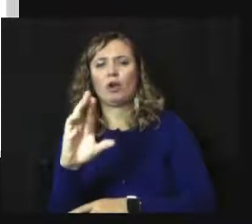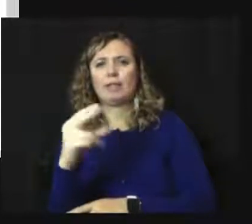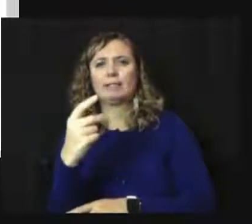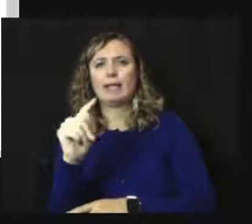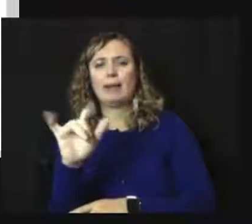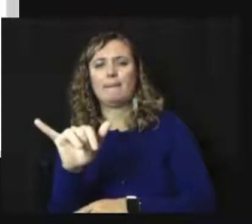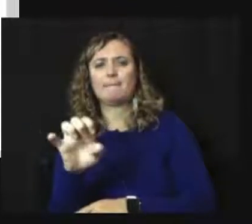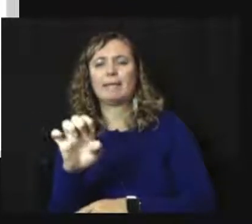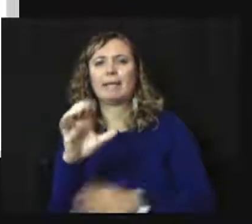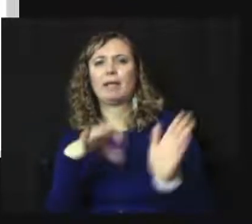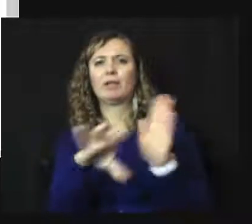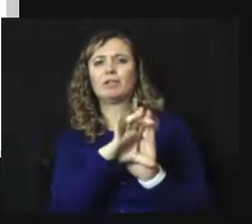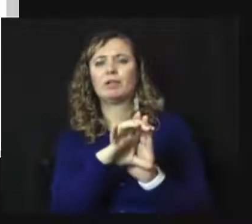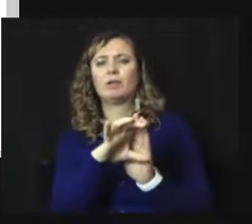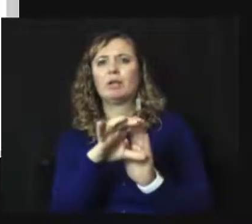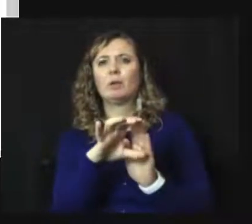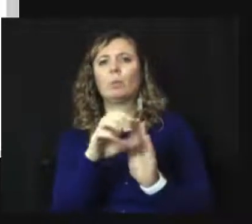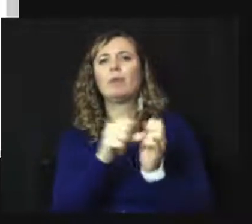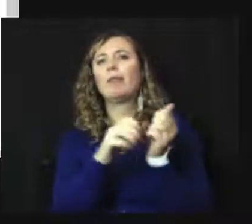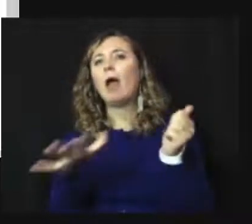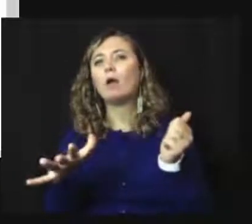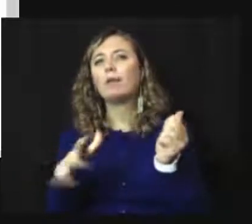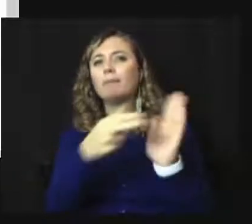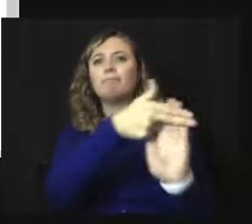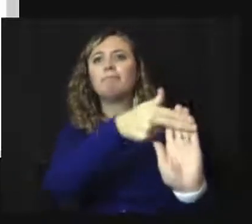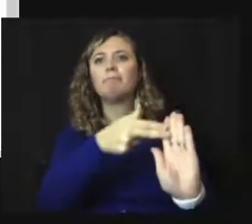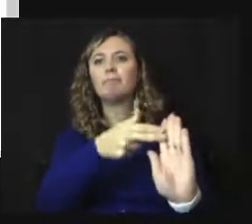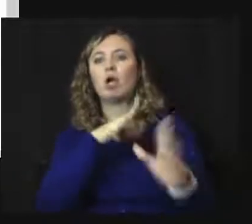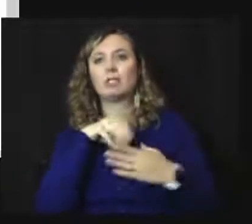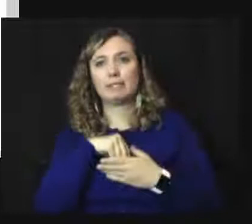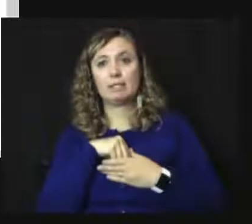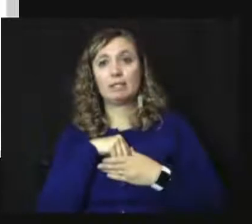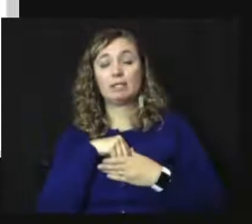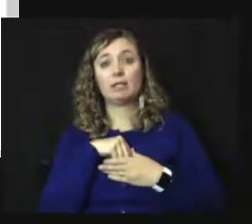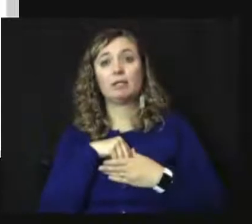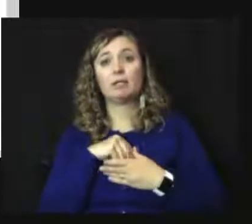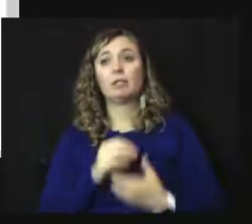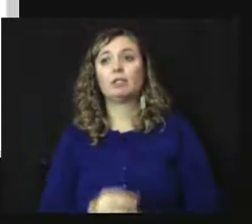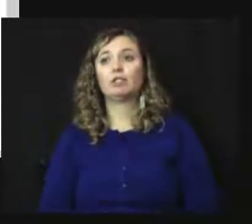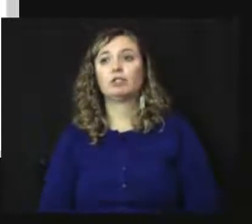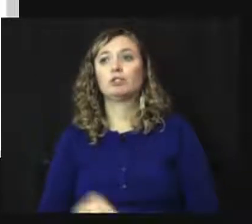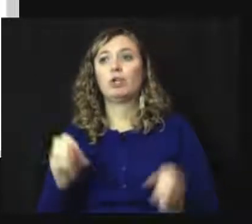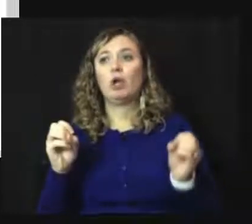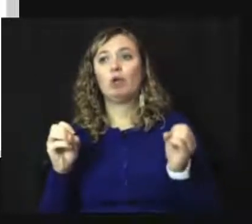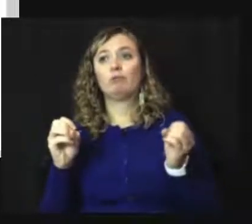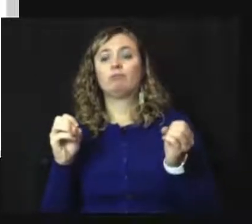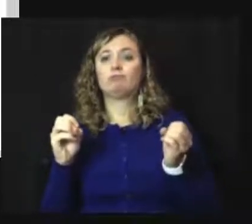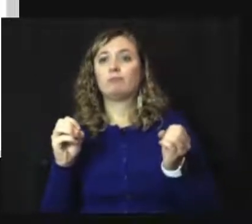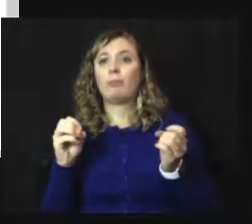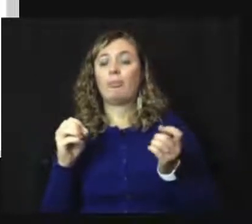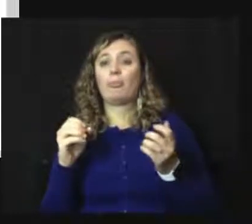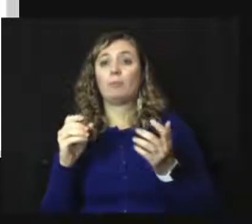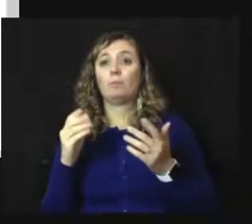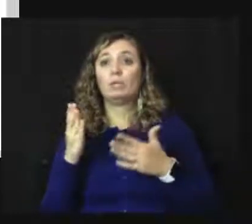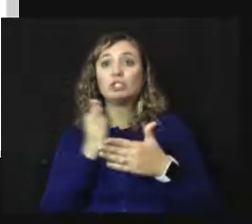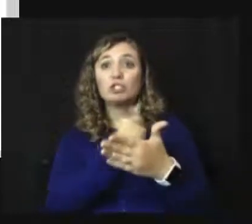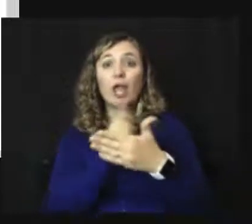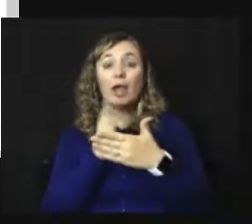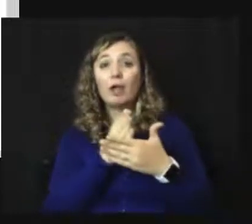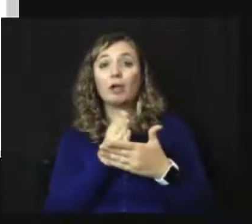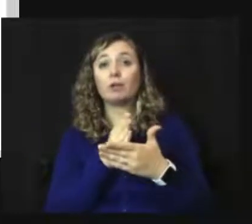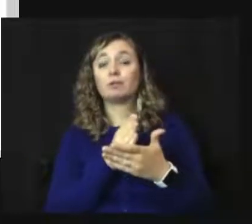explicitly described as being autistic? So just kind of a grouping of some of the traits that we share or we feel seen